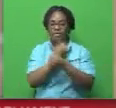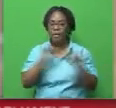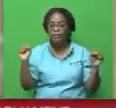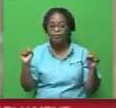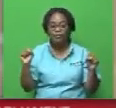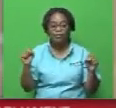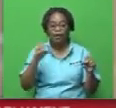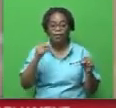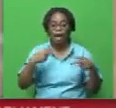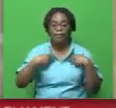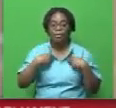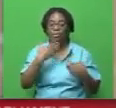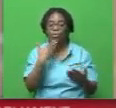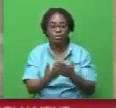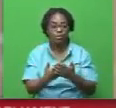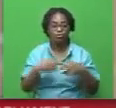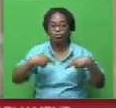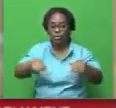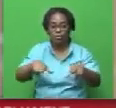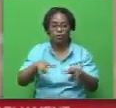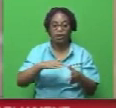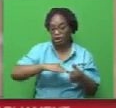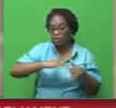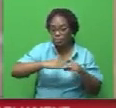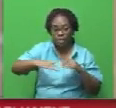because this government cannot offer that to the population.